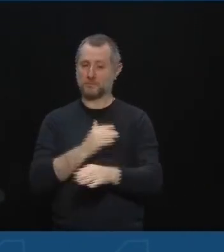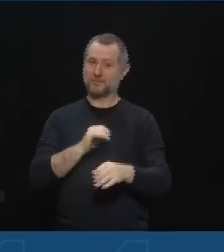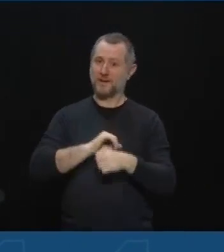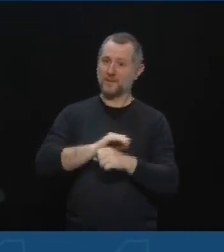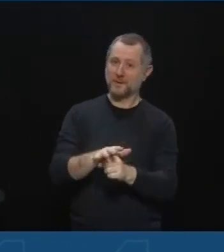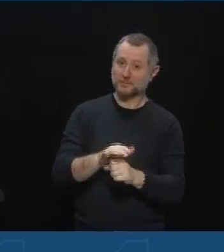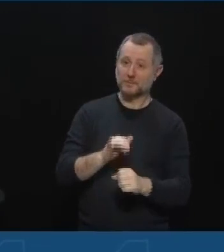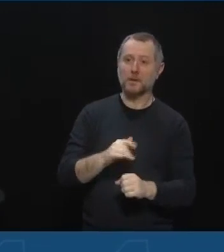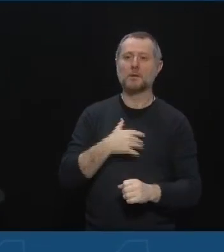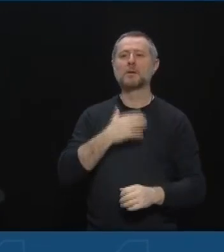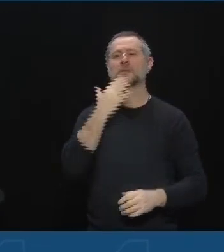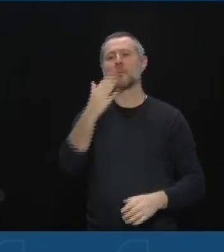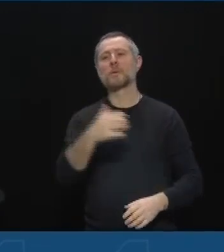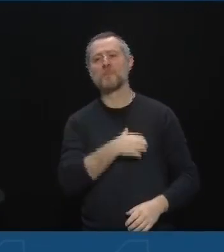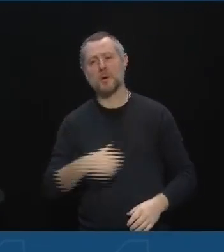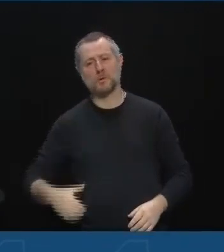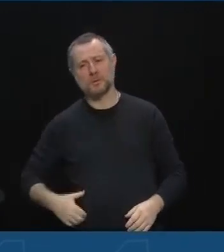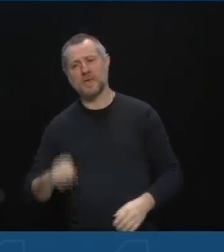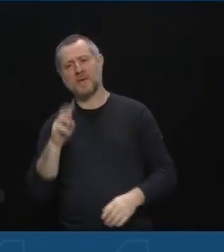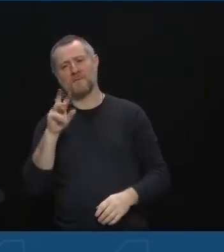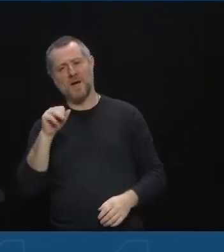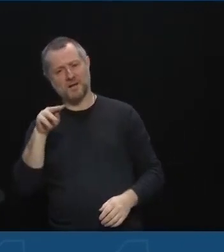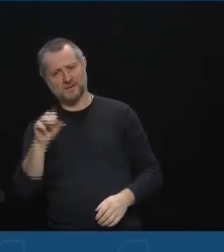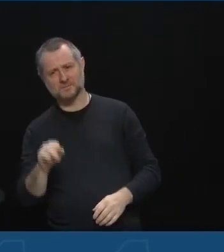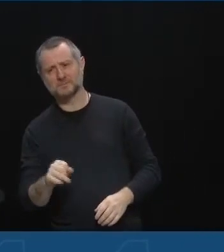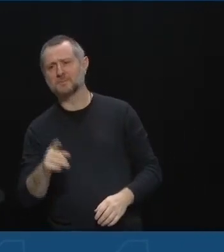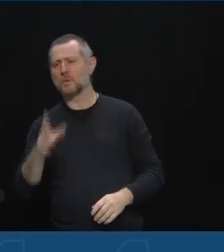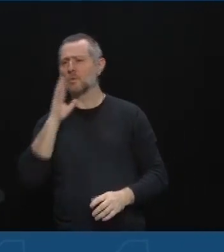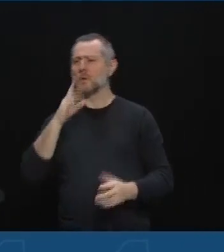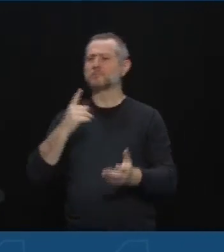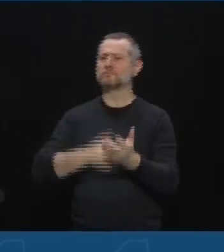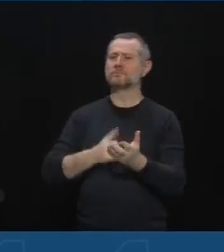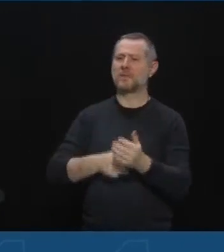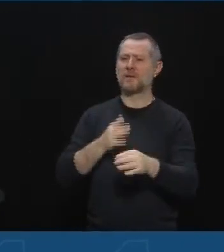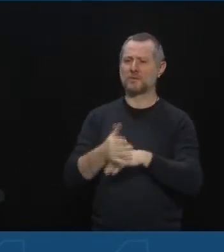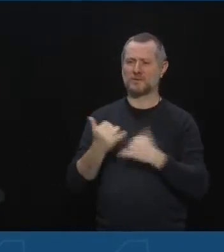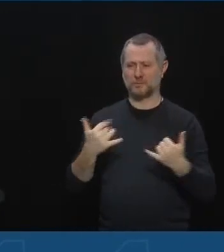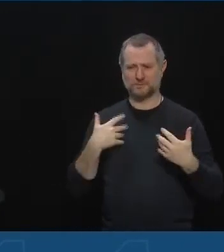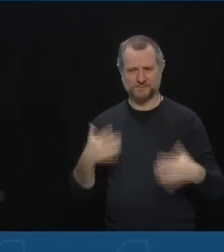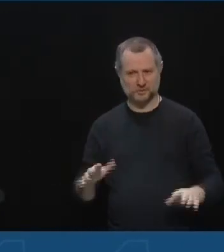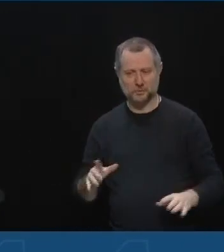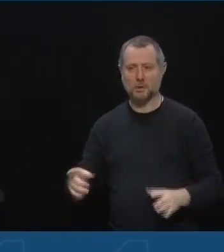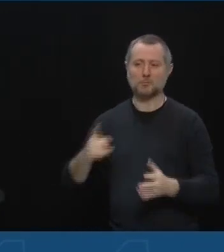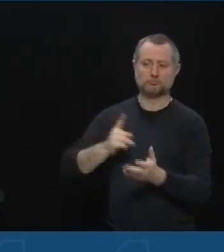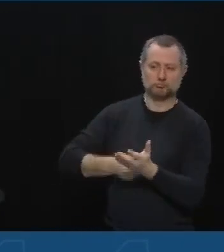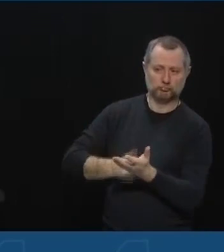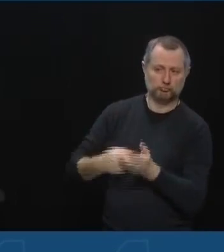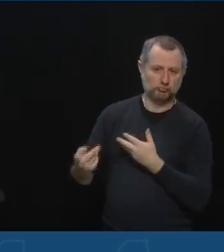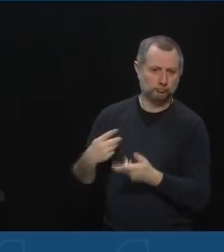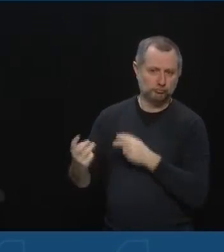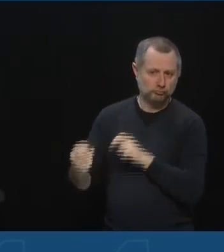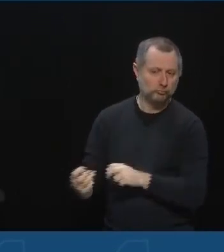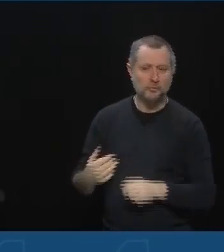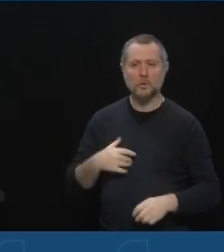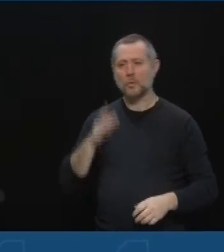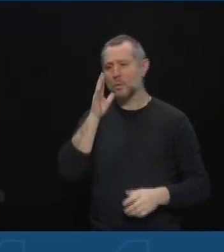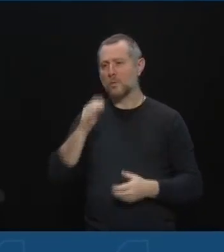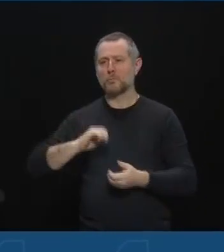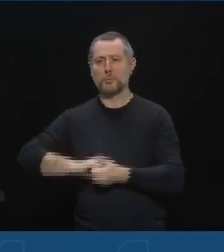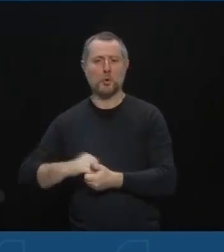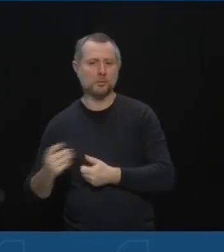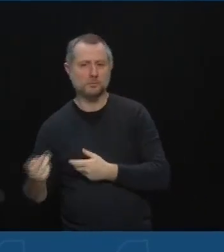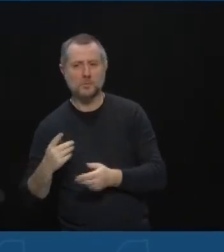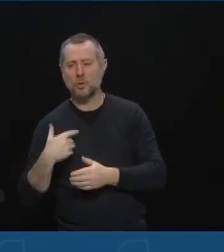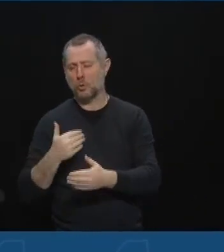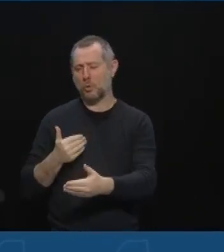Evans for his partnership on this as well. We're going to sit down after this event, have a conversation as we have done before. But we'll partner very close